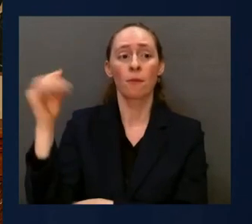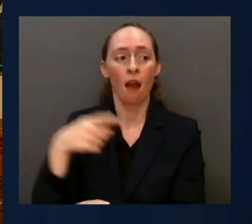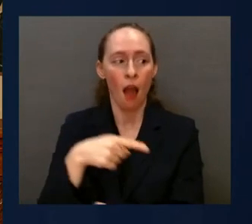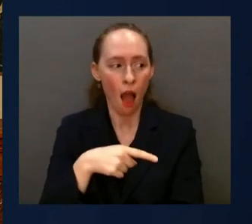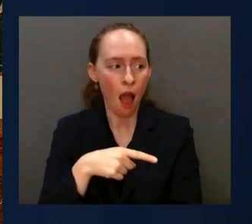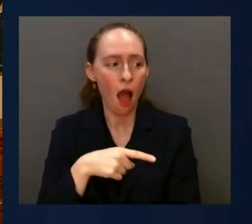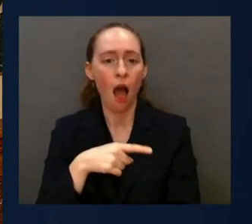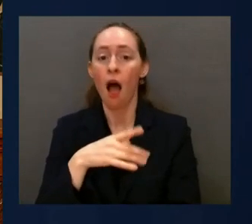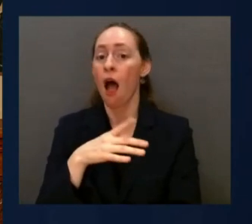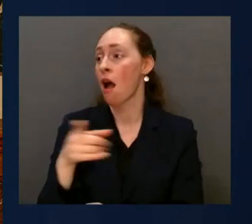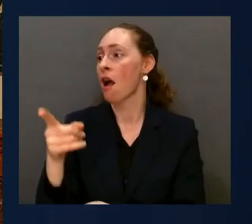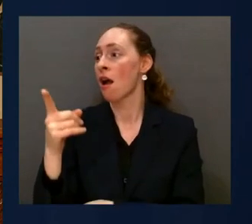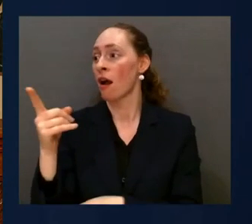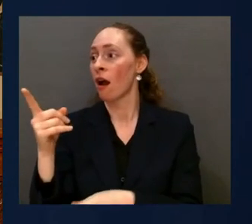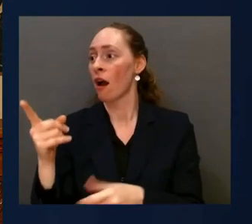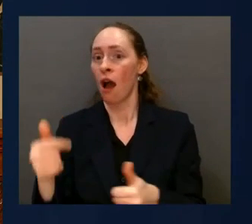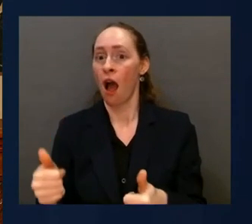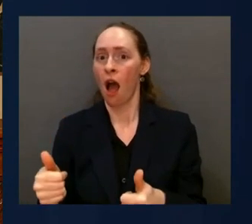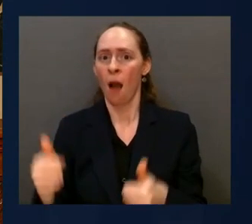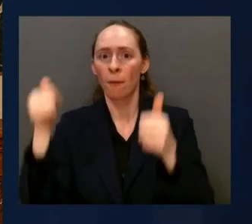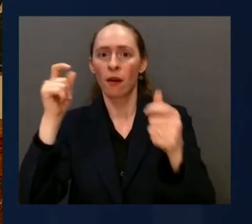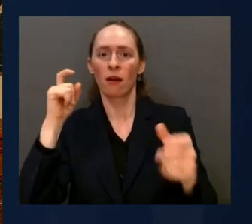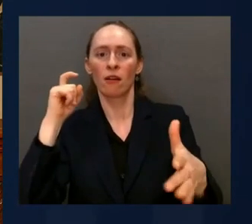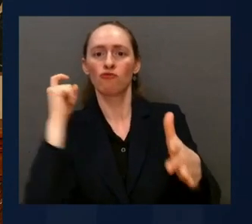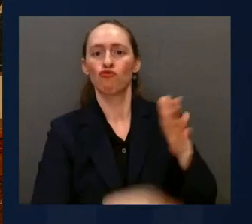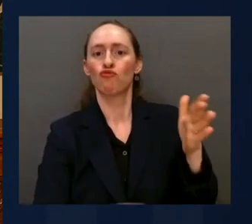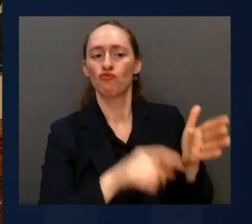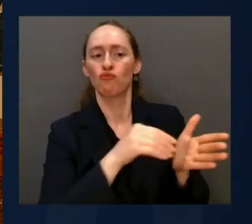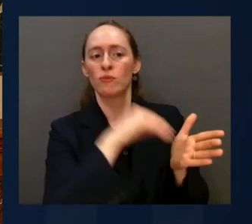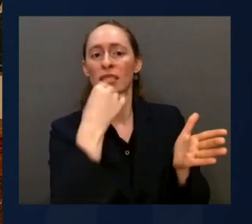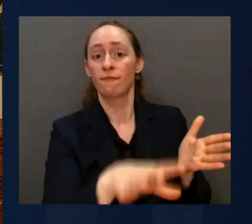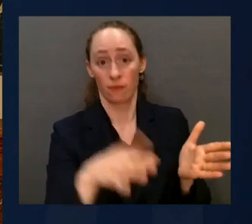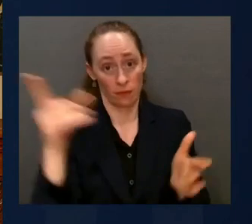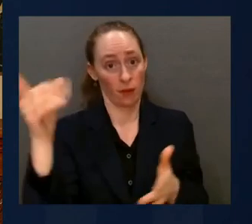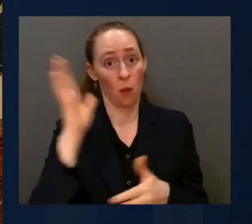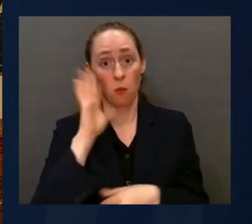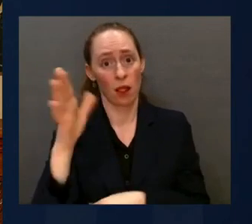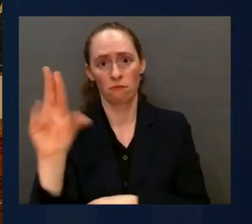We're finally giving Medicare the power to negotiate drug prices,